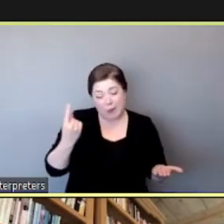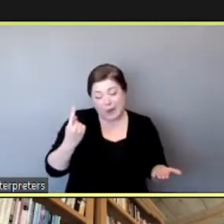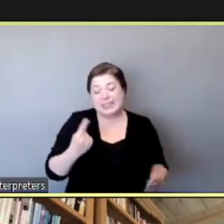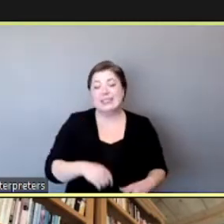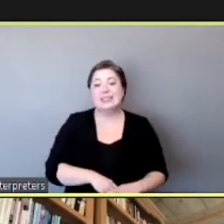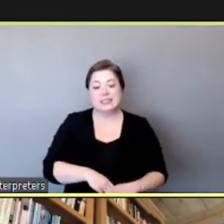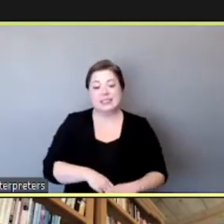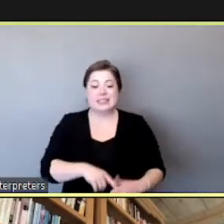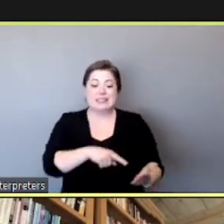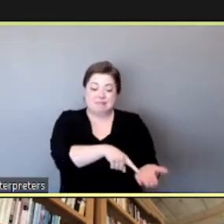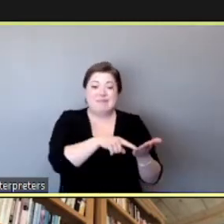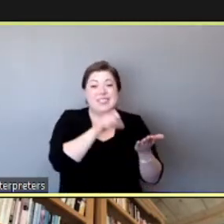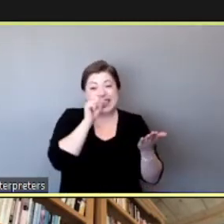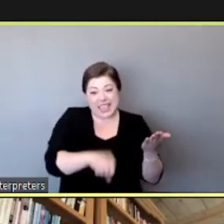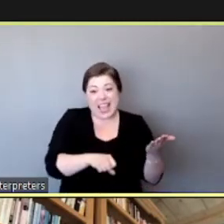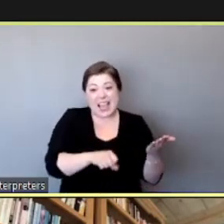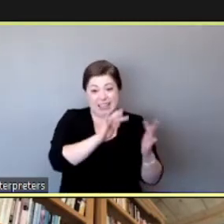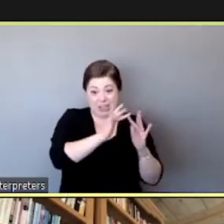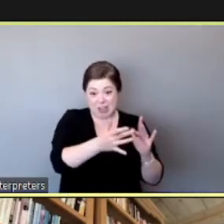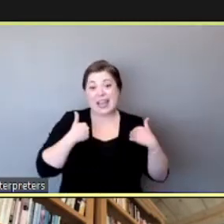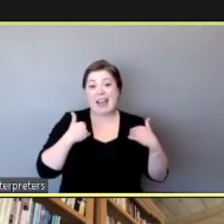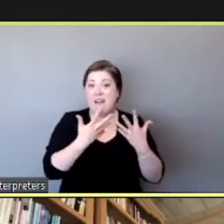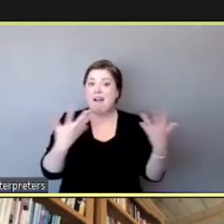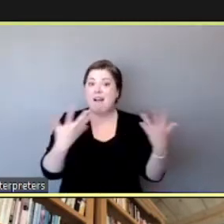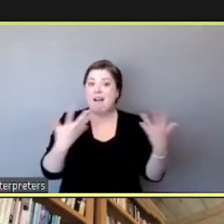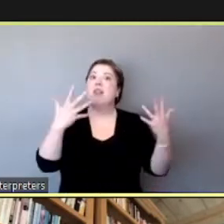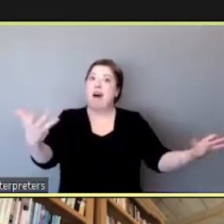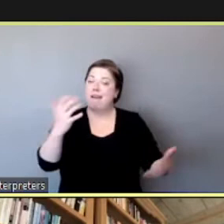be a source of misinformation and help us